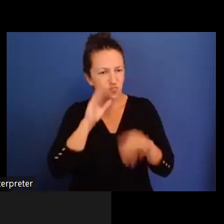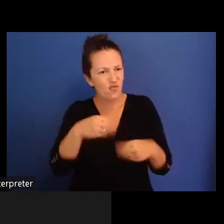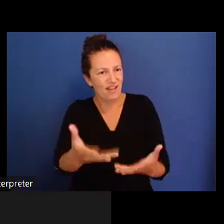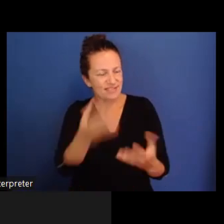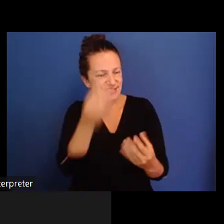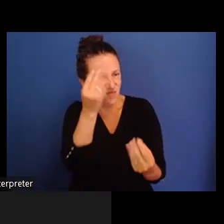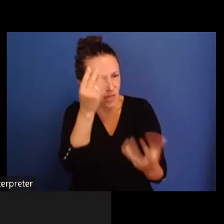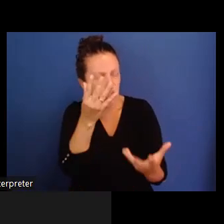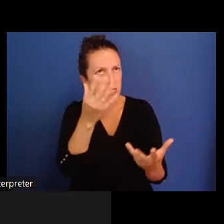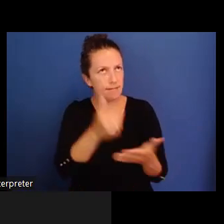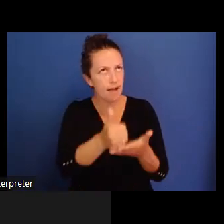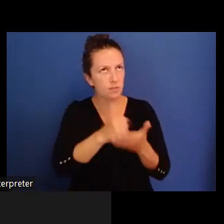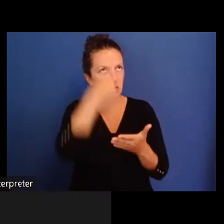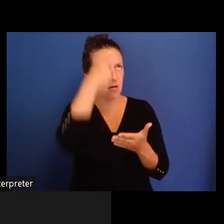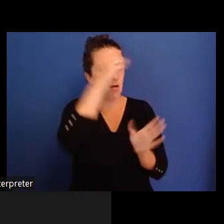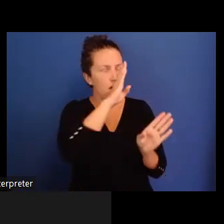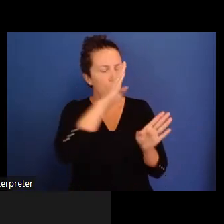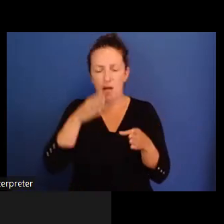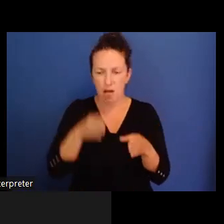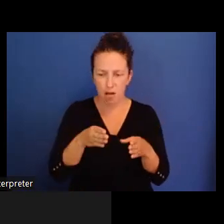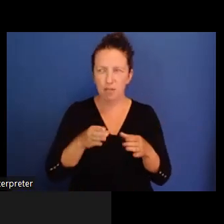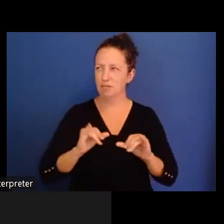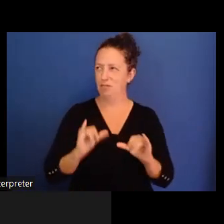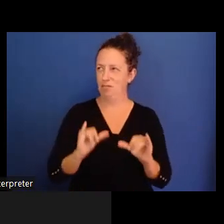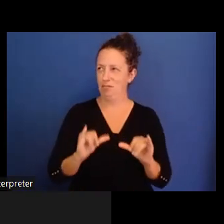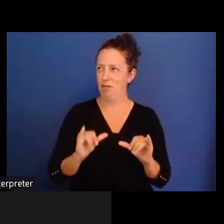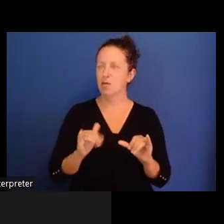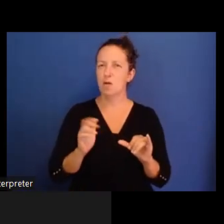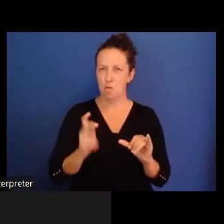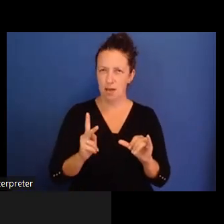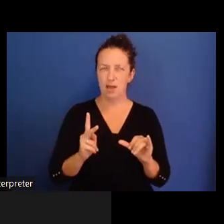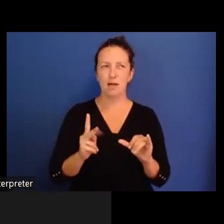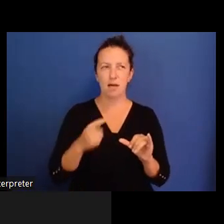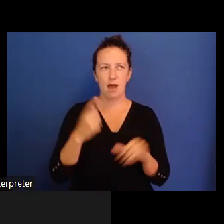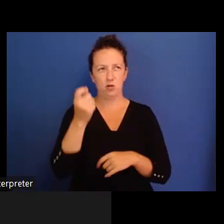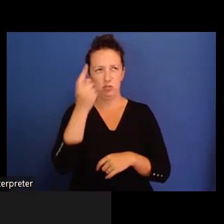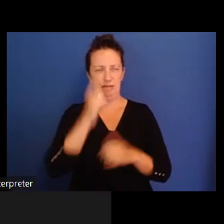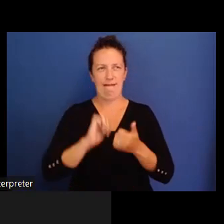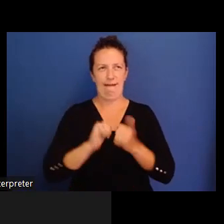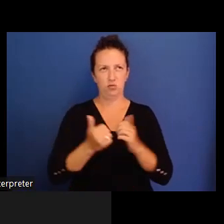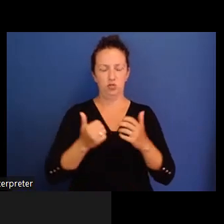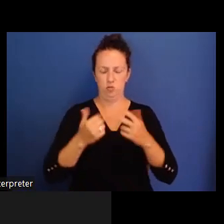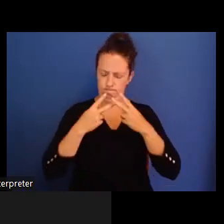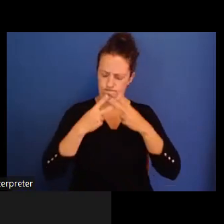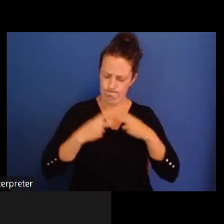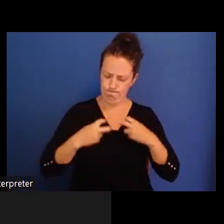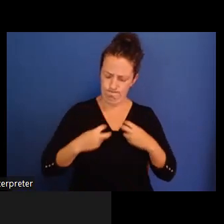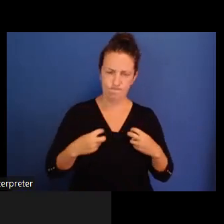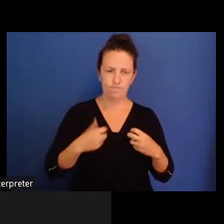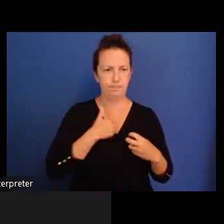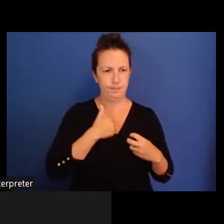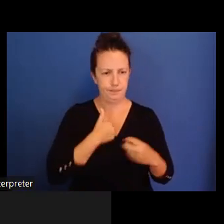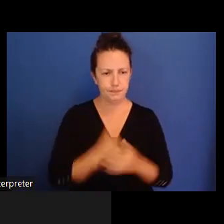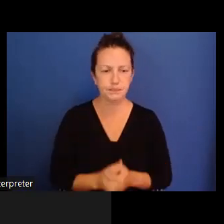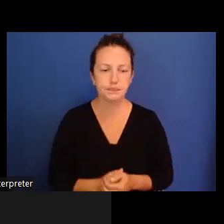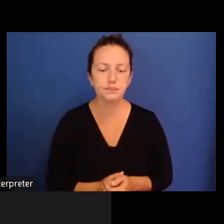your brain into like, oh, okay, this is how I need to think about sort of what my skills are. So